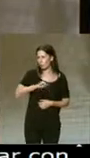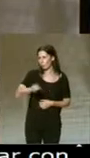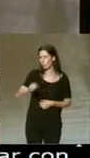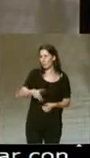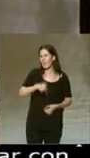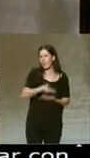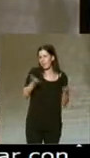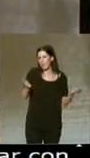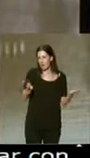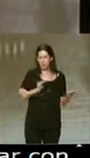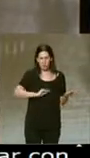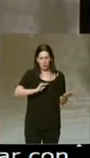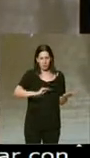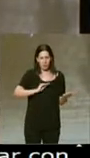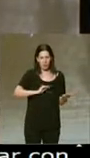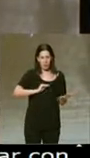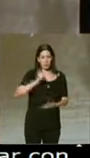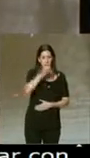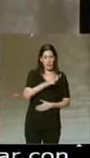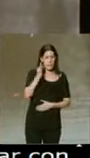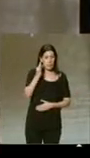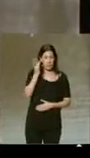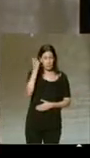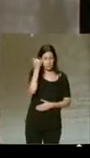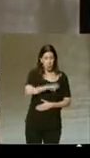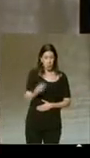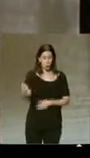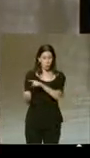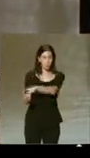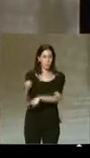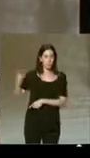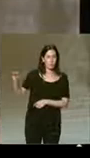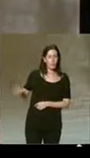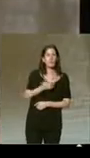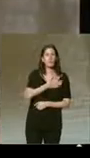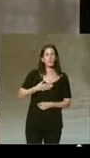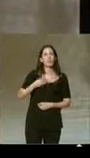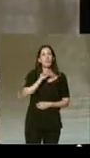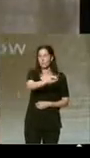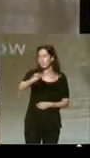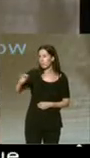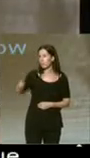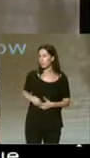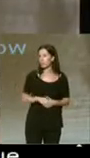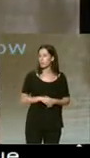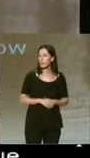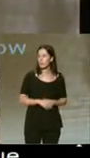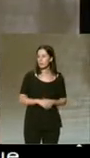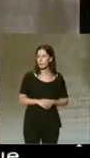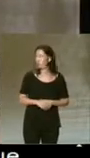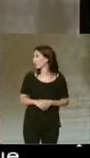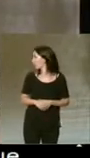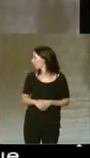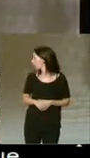corporate level. I know that this is a very general question, and I know that a lot of comments may be